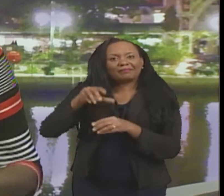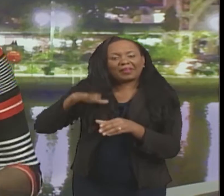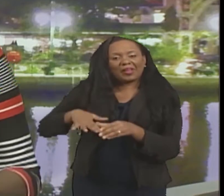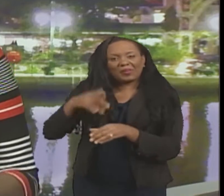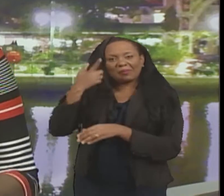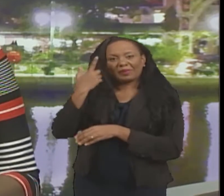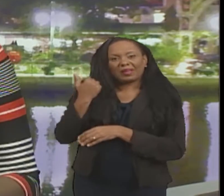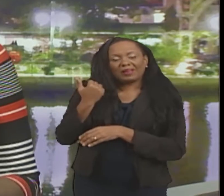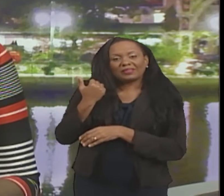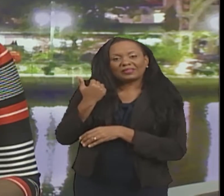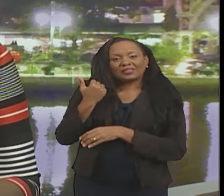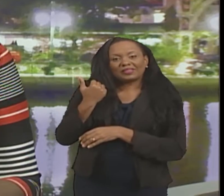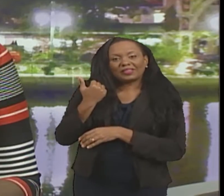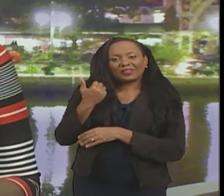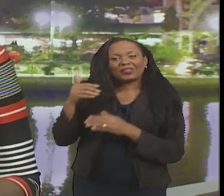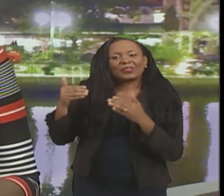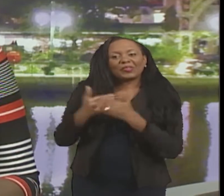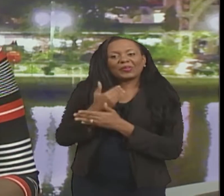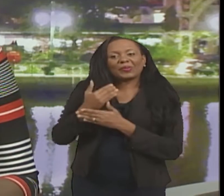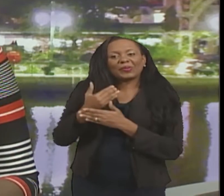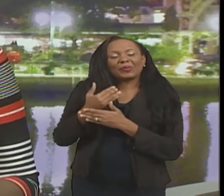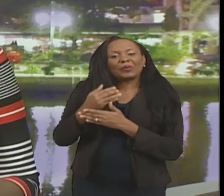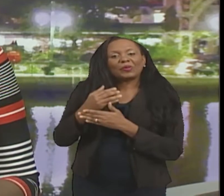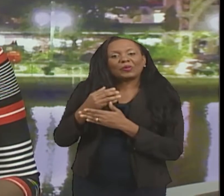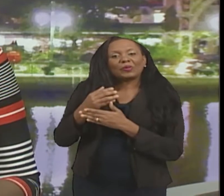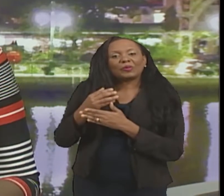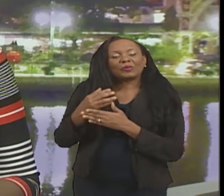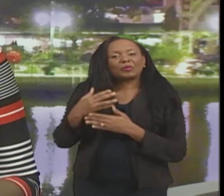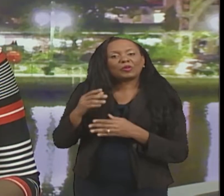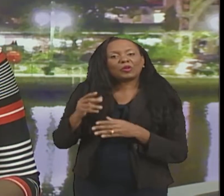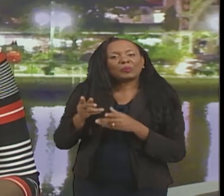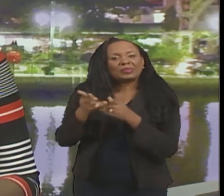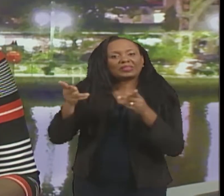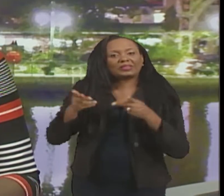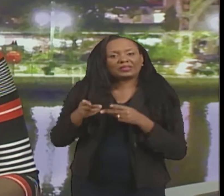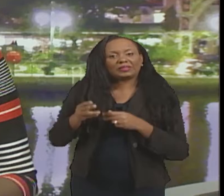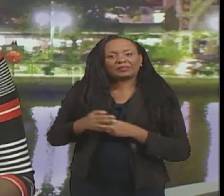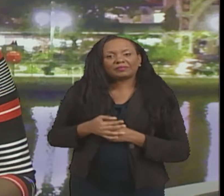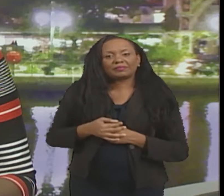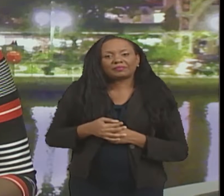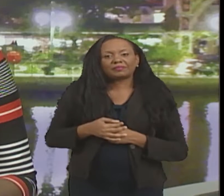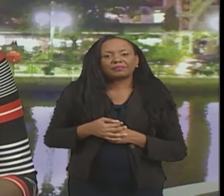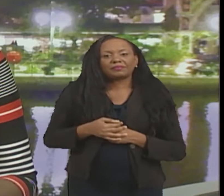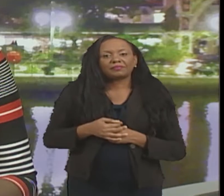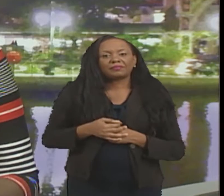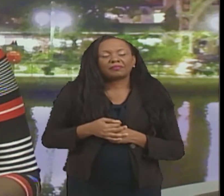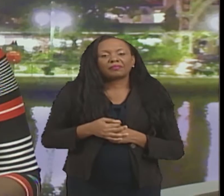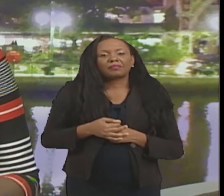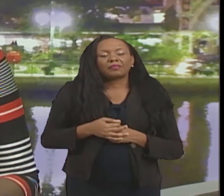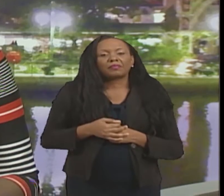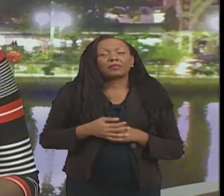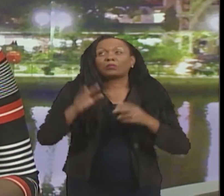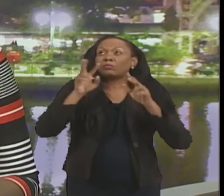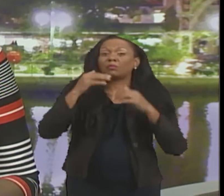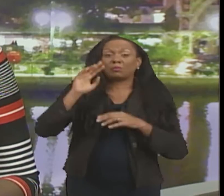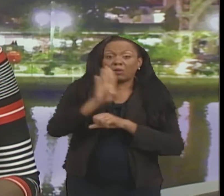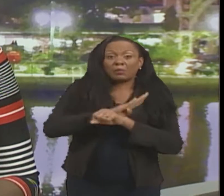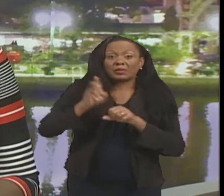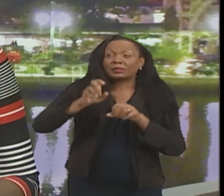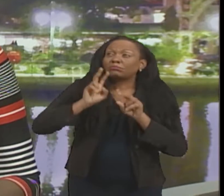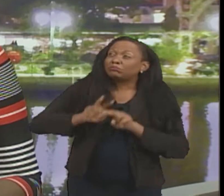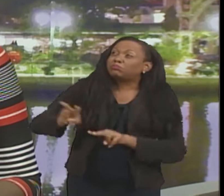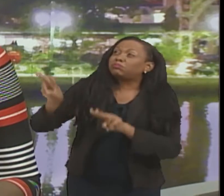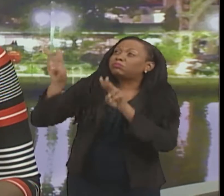Returning to God is the only way Barbados will get out of the economic and social problems in which it has found itself. This from